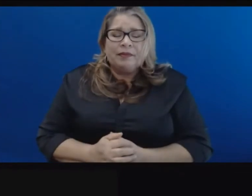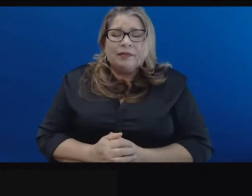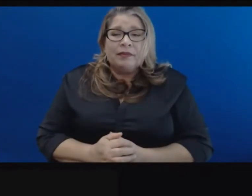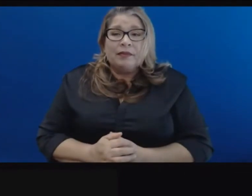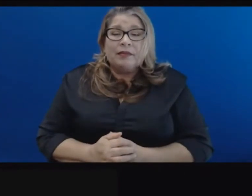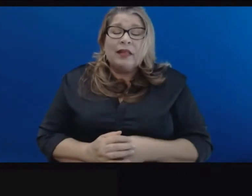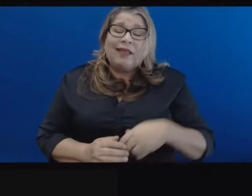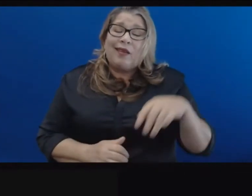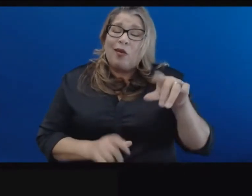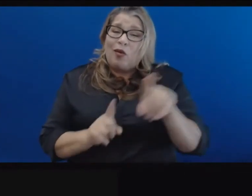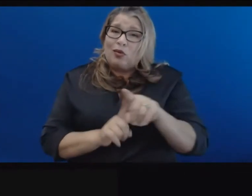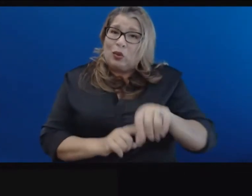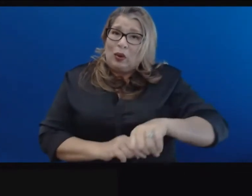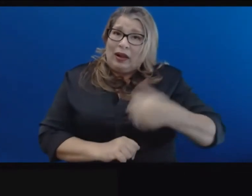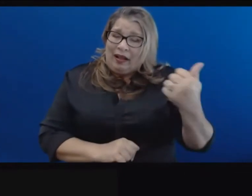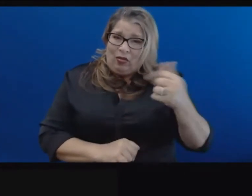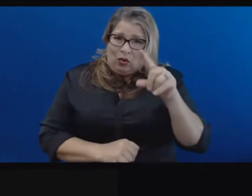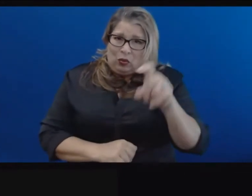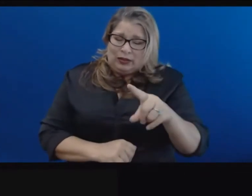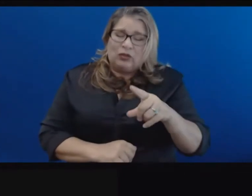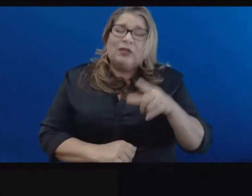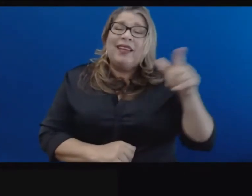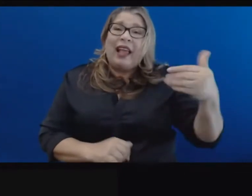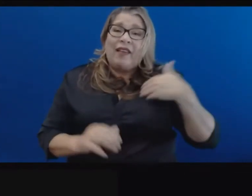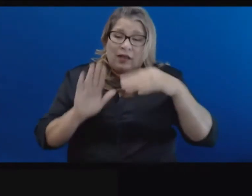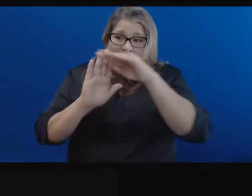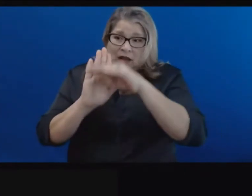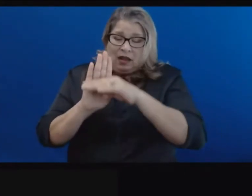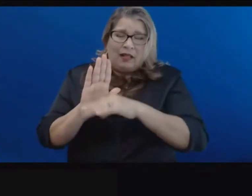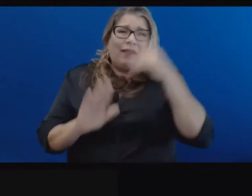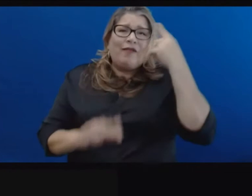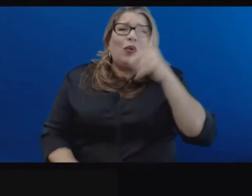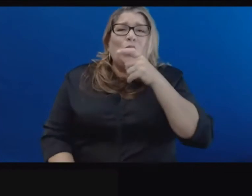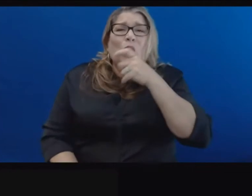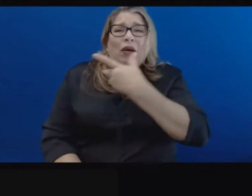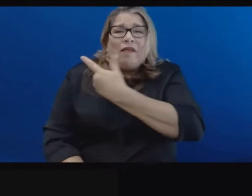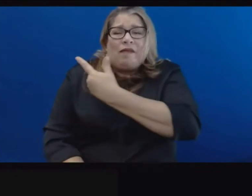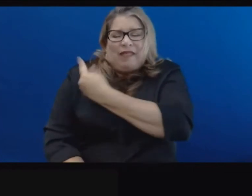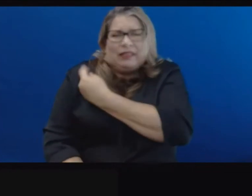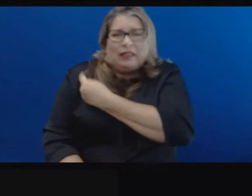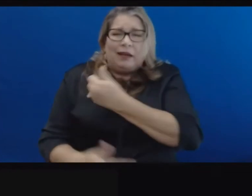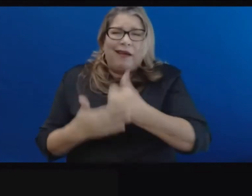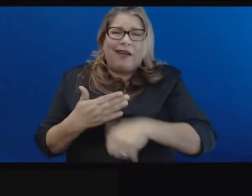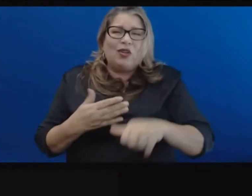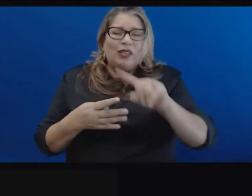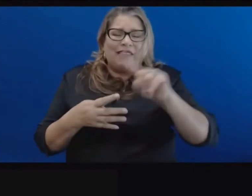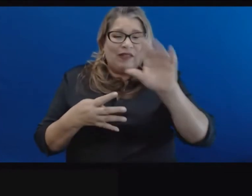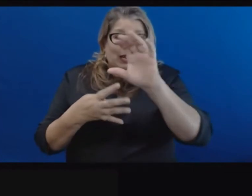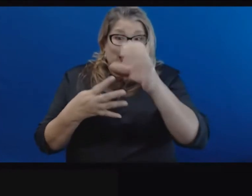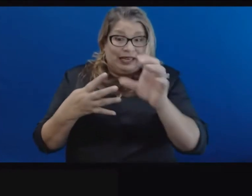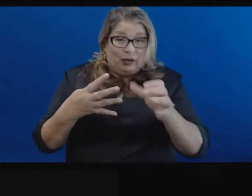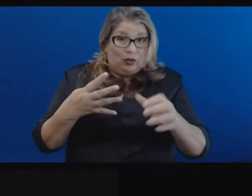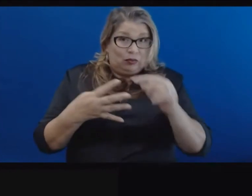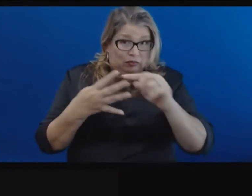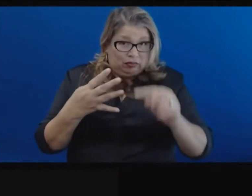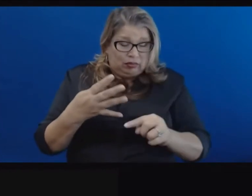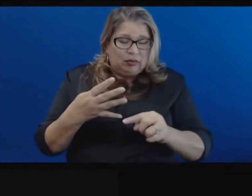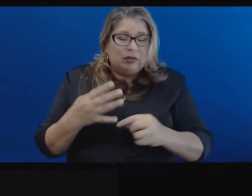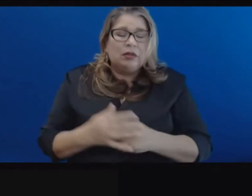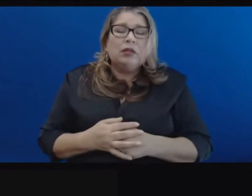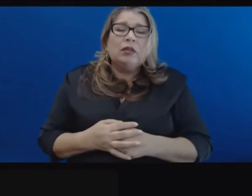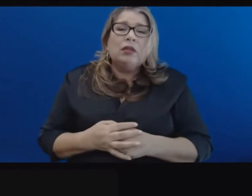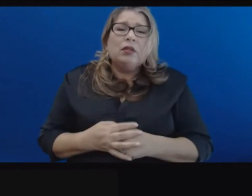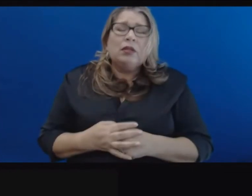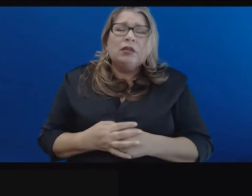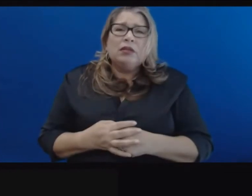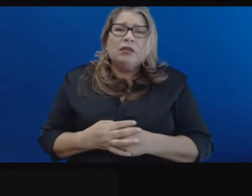is leftover vaccine, the expectation is that those are used for lower tiers. But